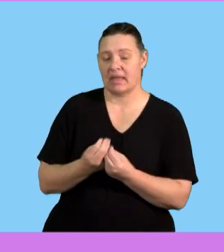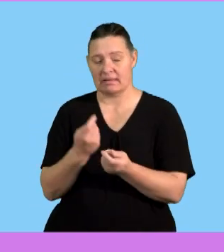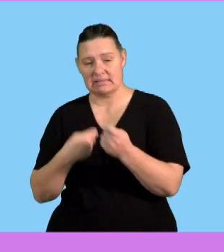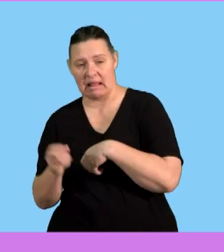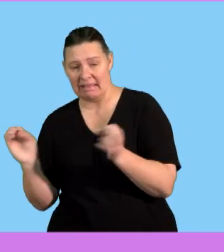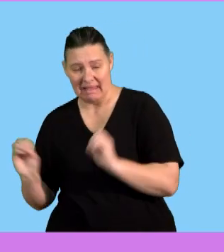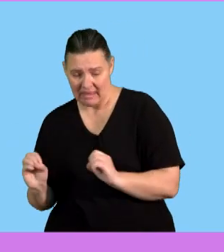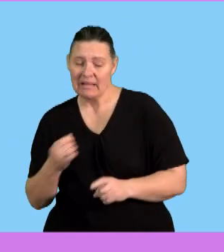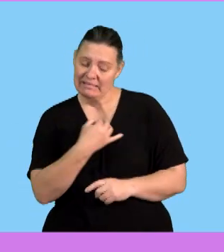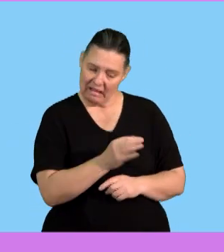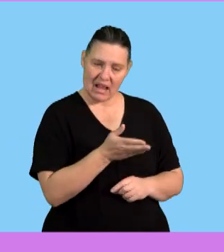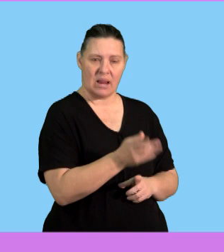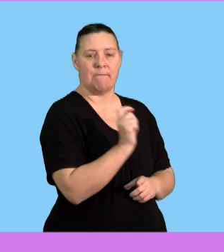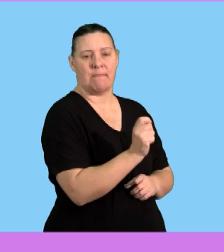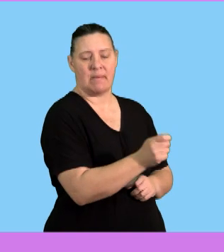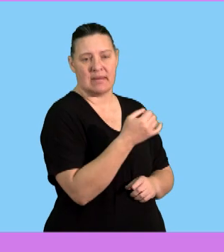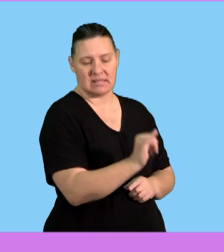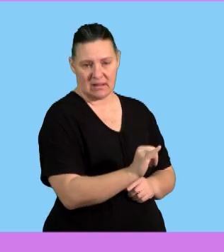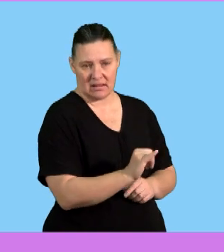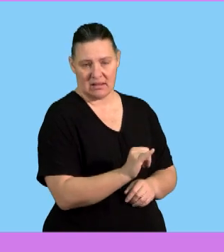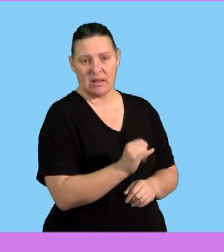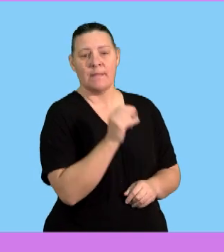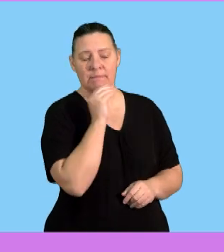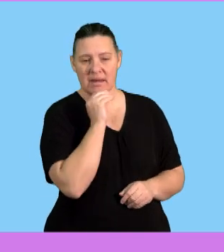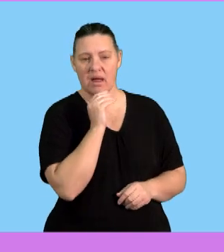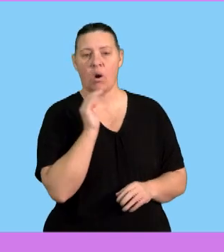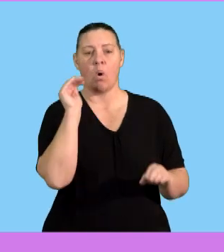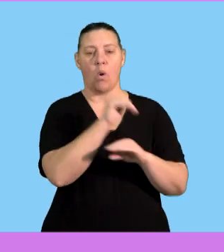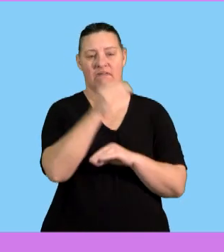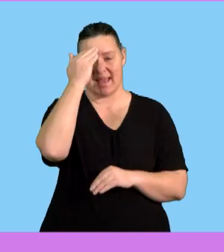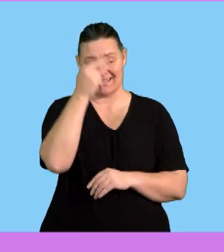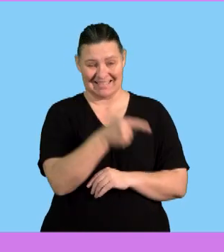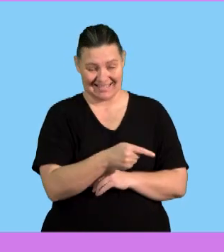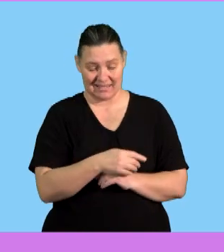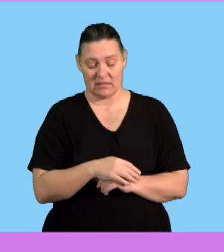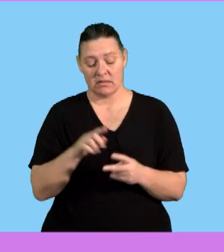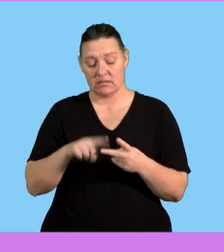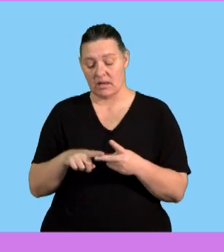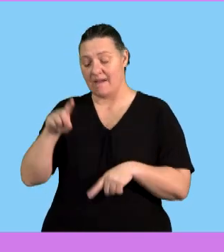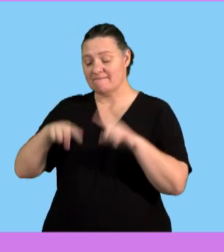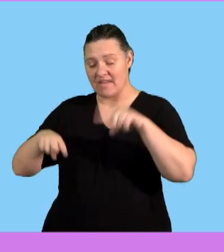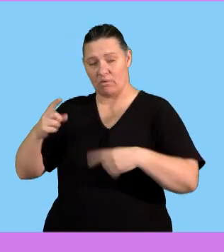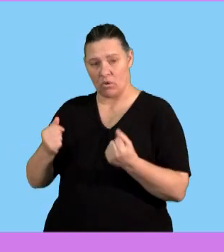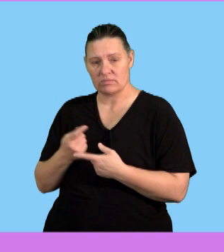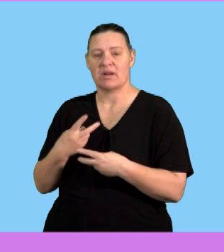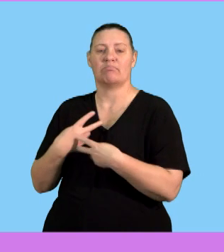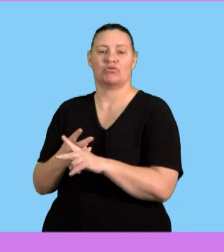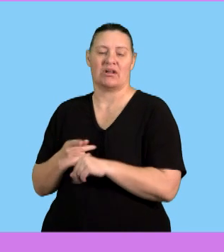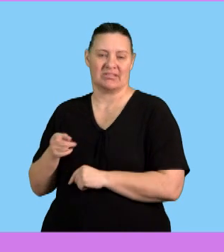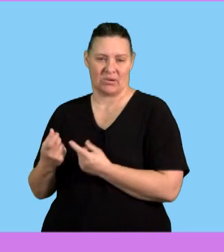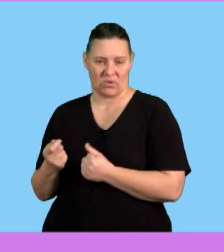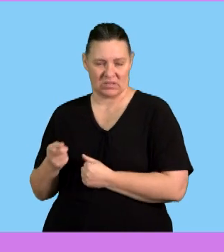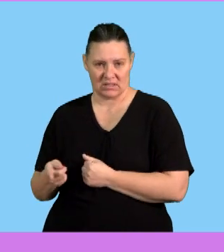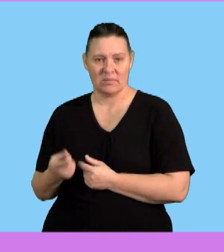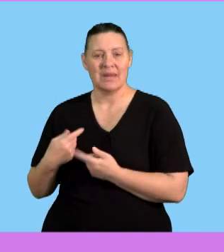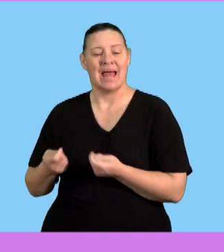produce or sell anything. It is also called its overheads. Then the variable cost is the production